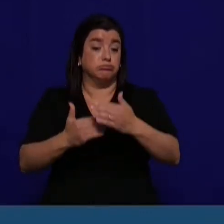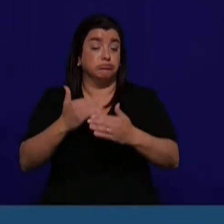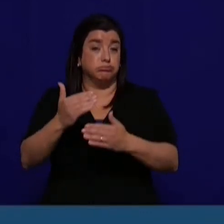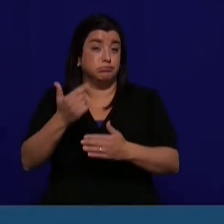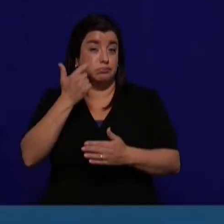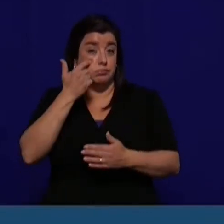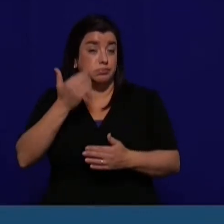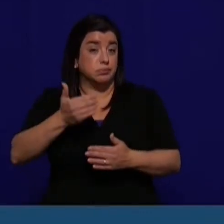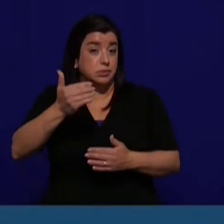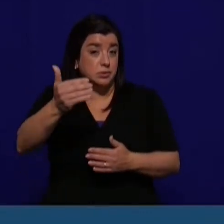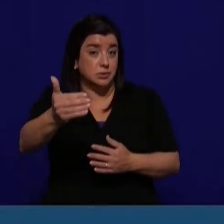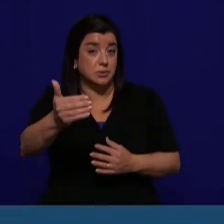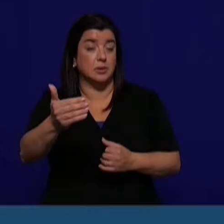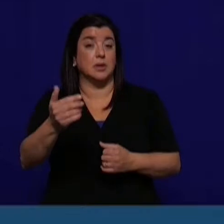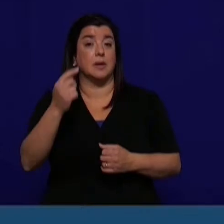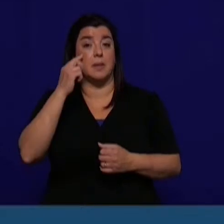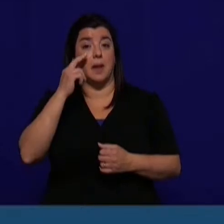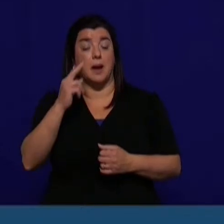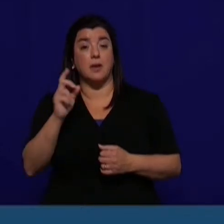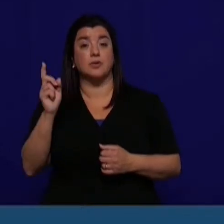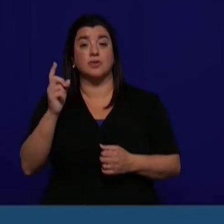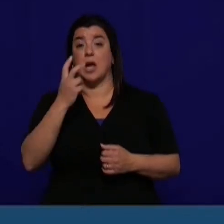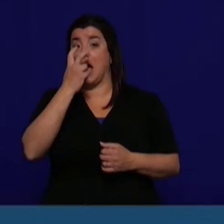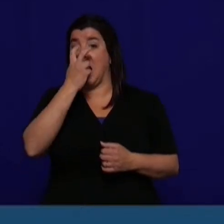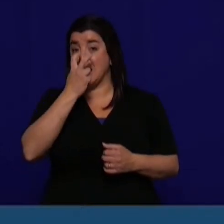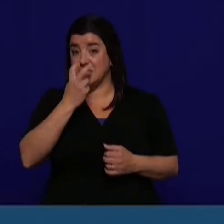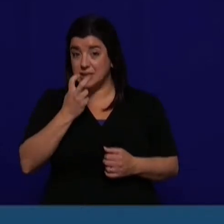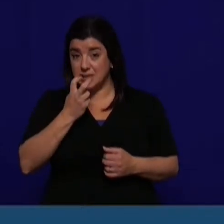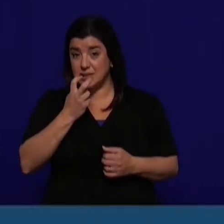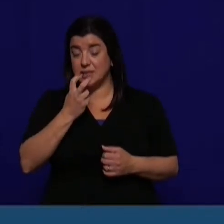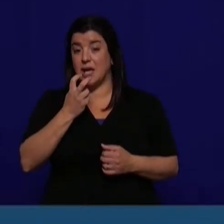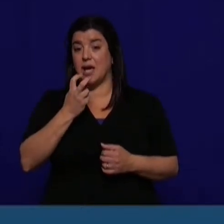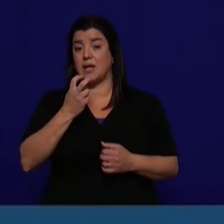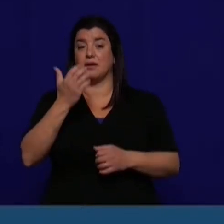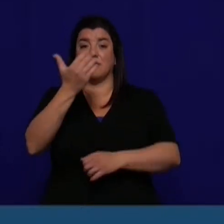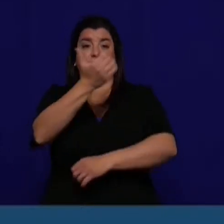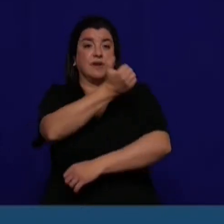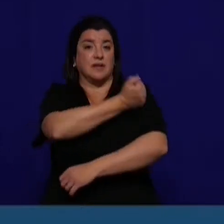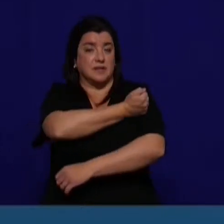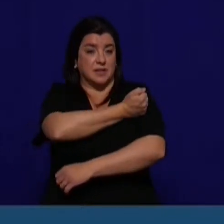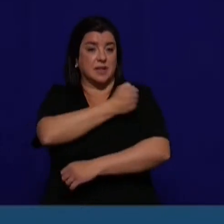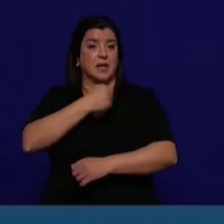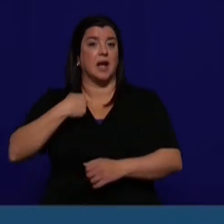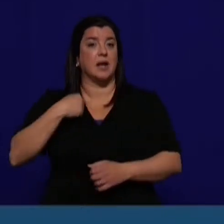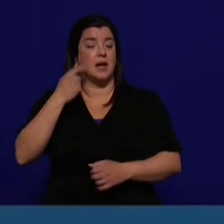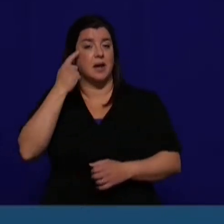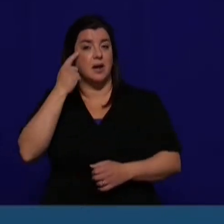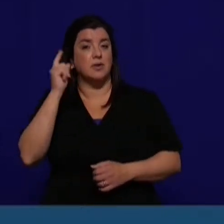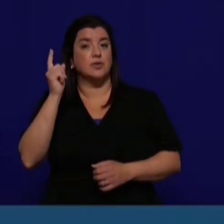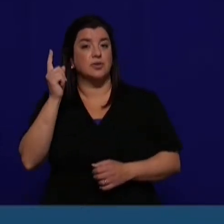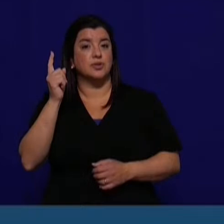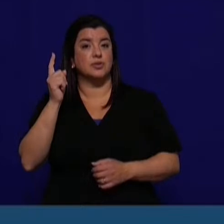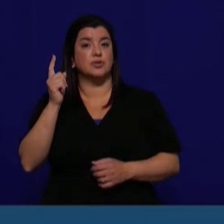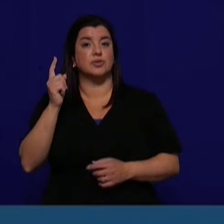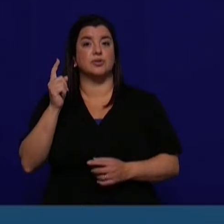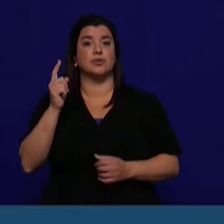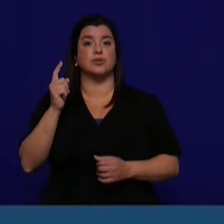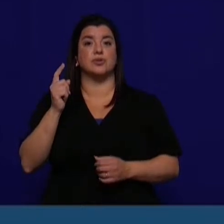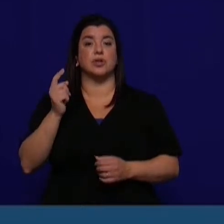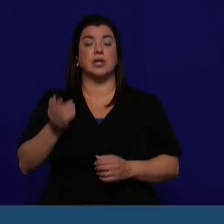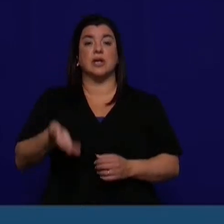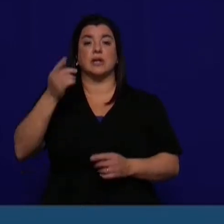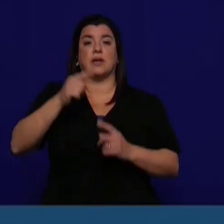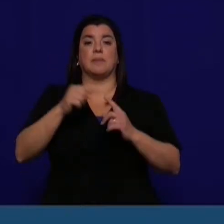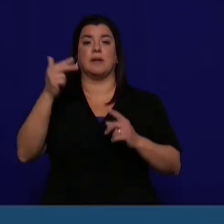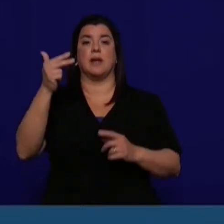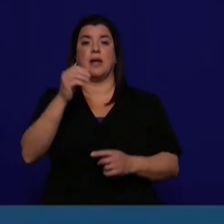l-qudiem qegħdin naraw li jkun iktar anzjani li huma jiġu mlaqma qegħdin naraw l-impatt fuq dawk klienti dawk in-nies tal-fuq minn 80 sena